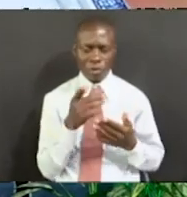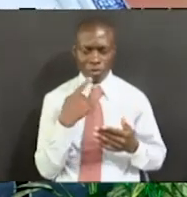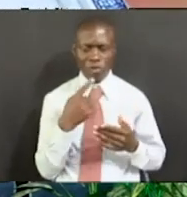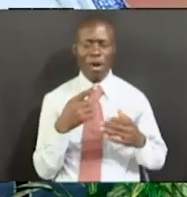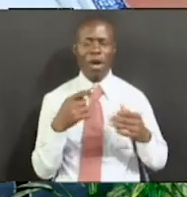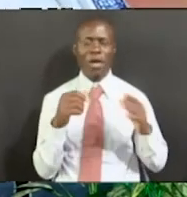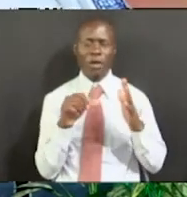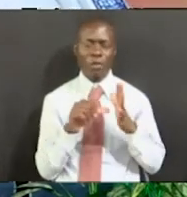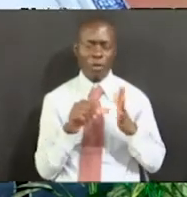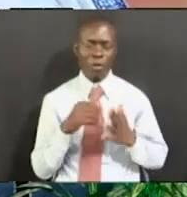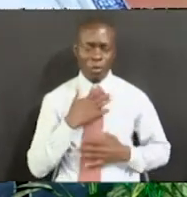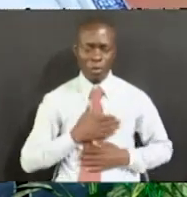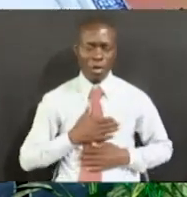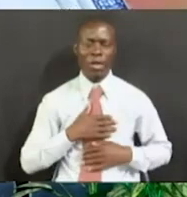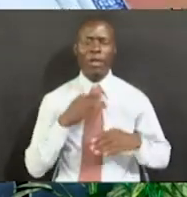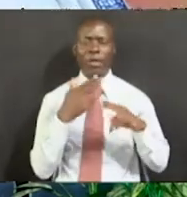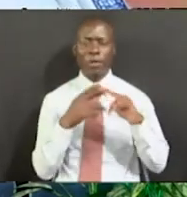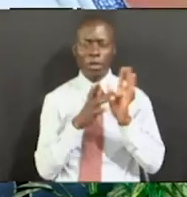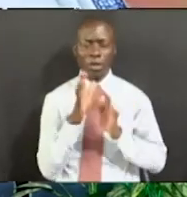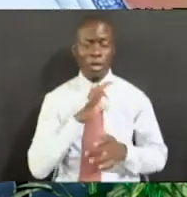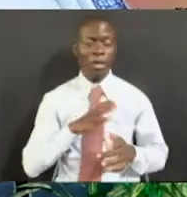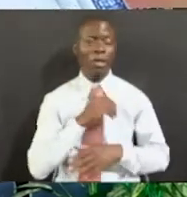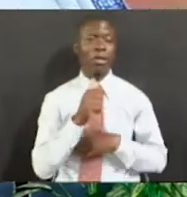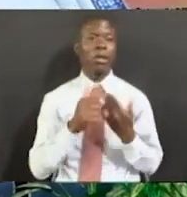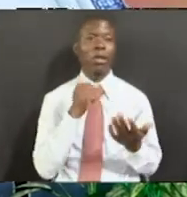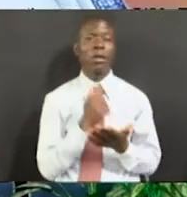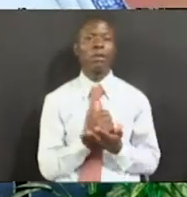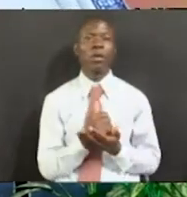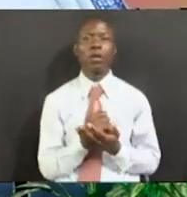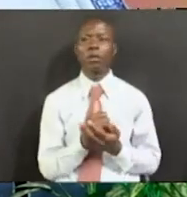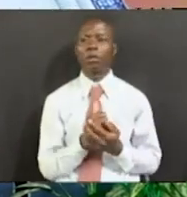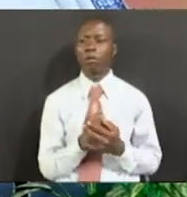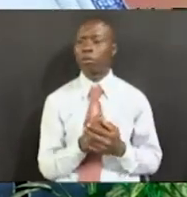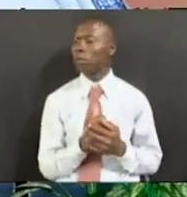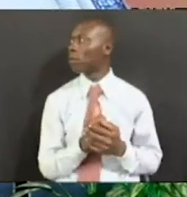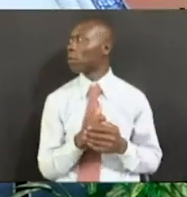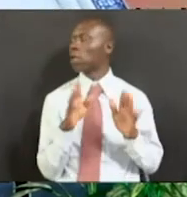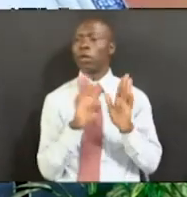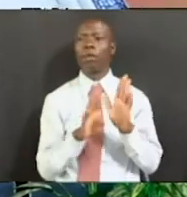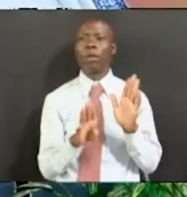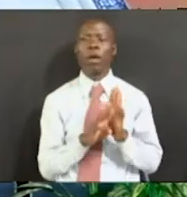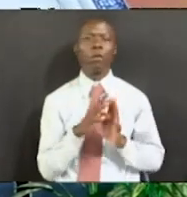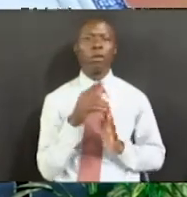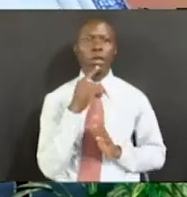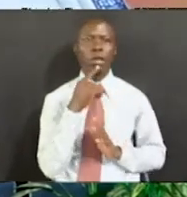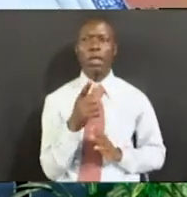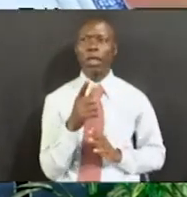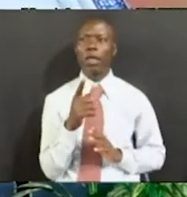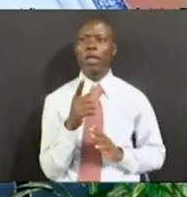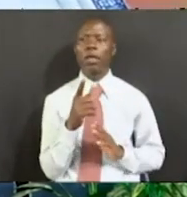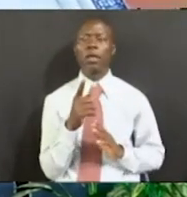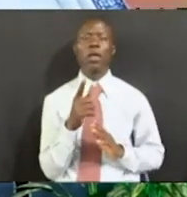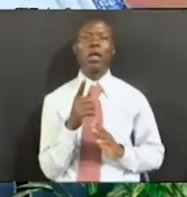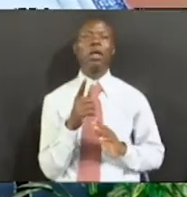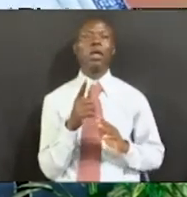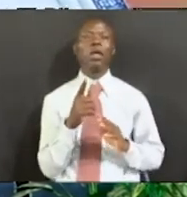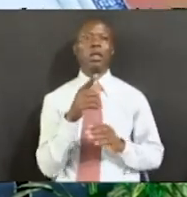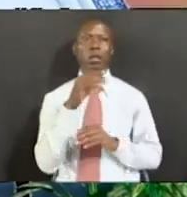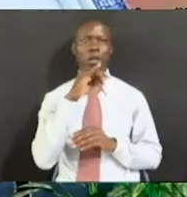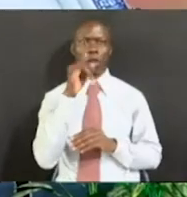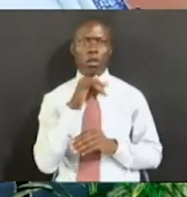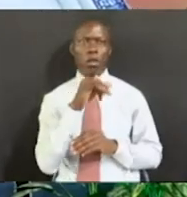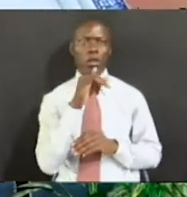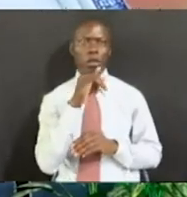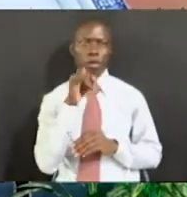I plead in Jesus' name. Amen. The Bible says in Judges chapter 5,